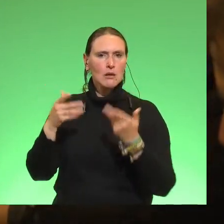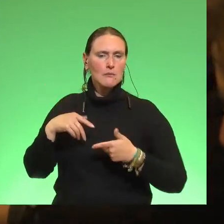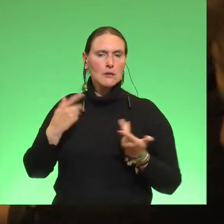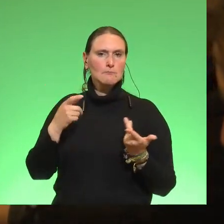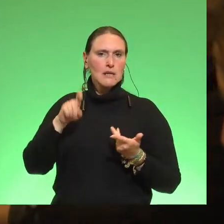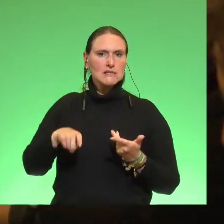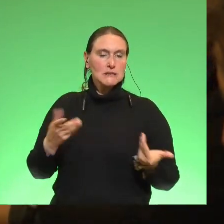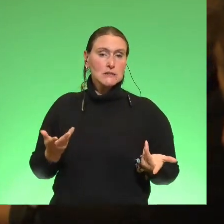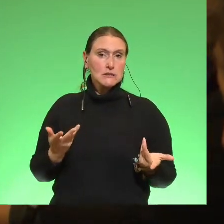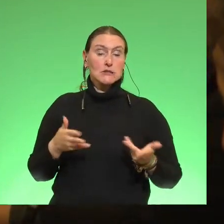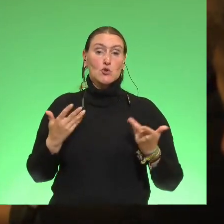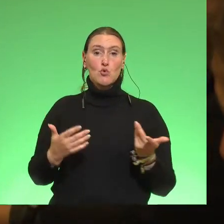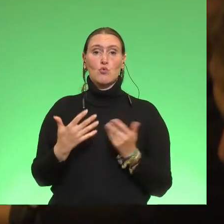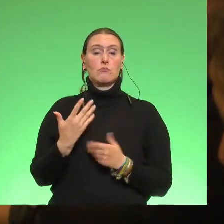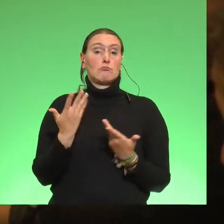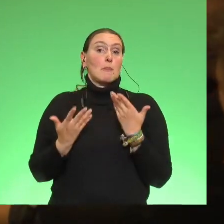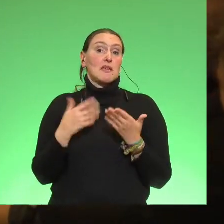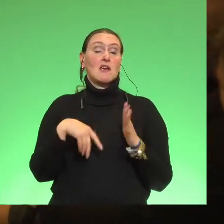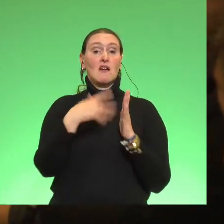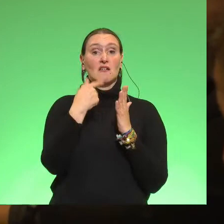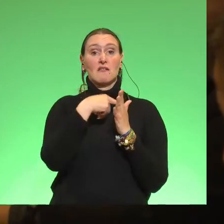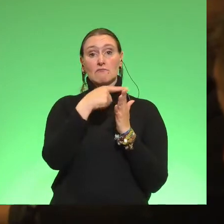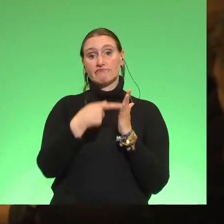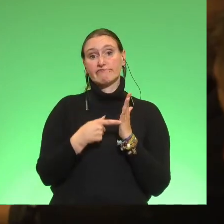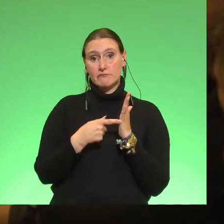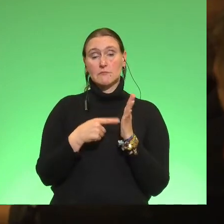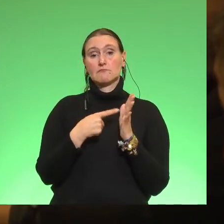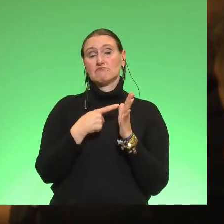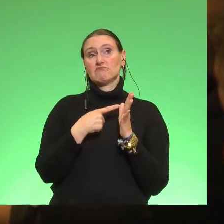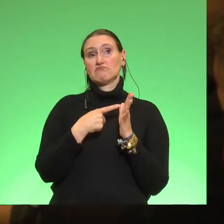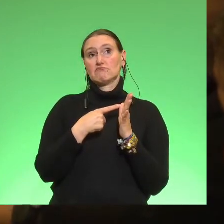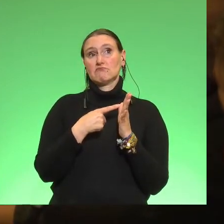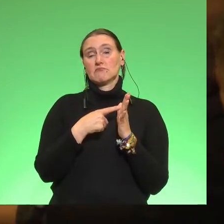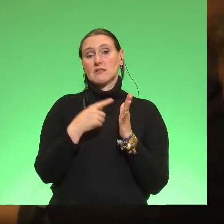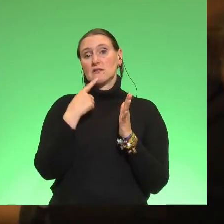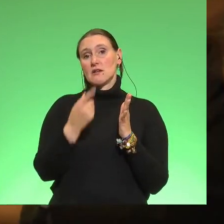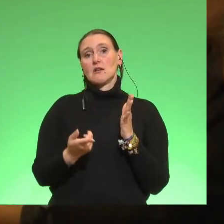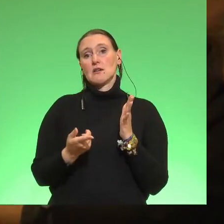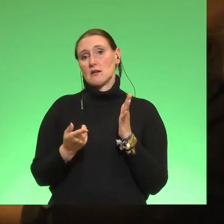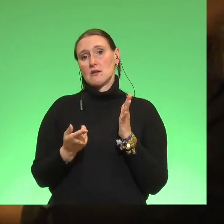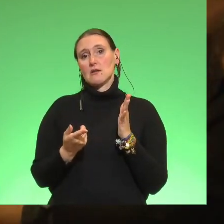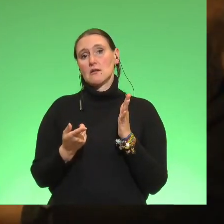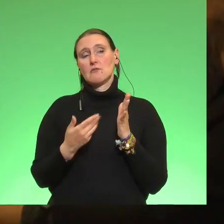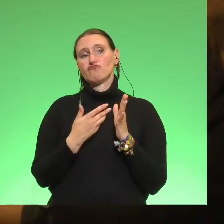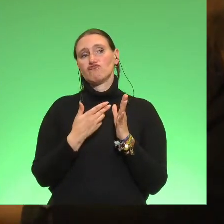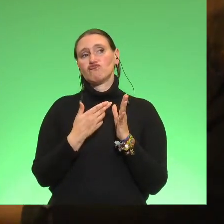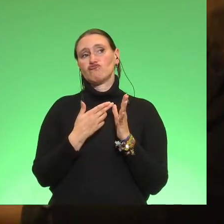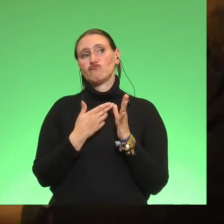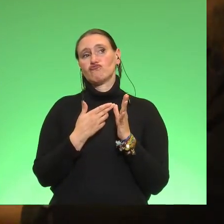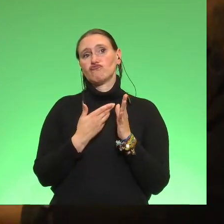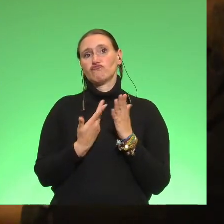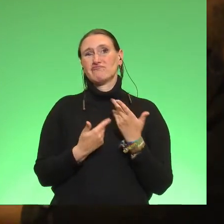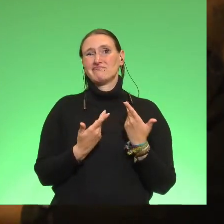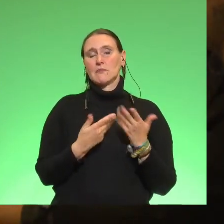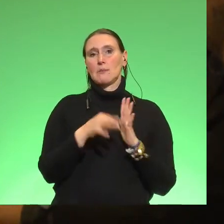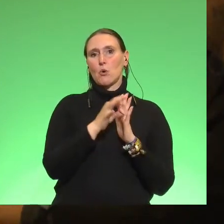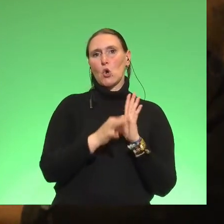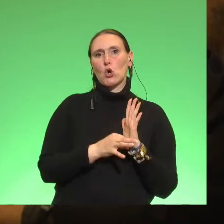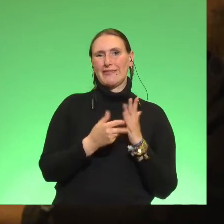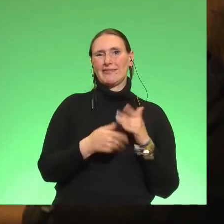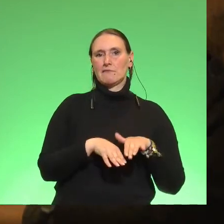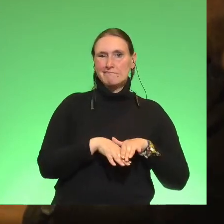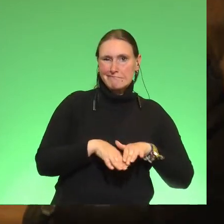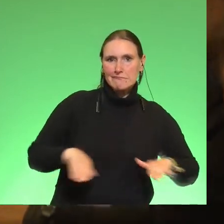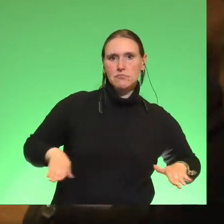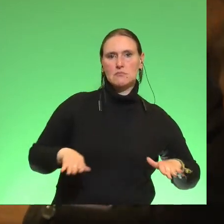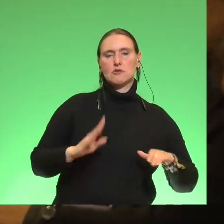can say, okay, if we try to elaborate those basic points, and I'm